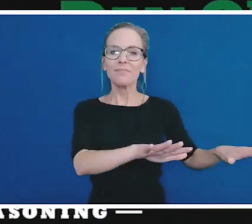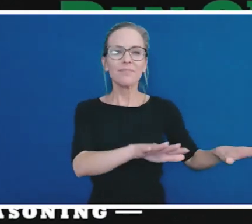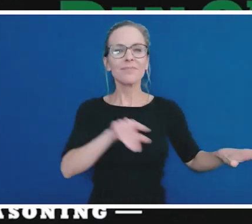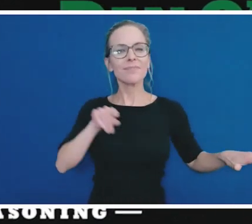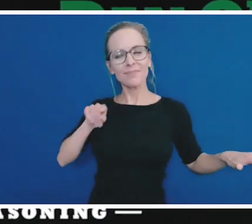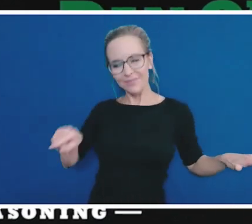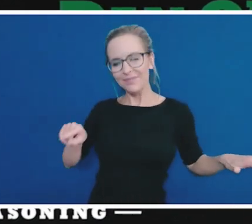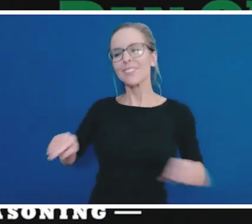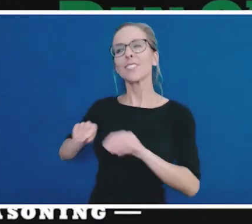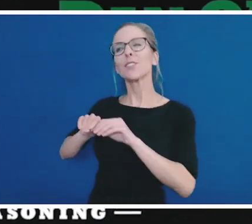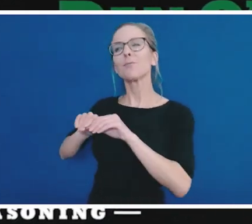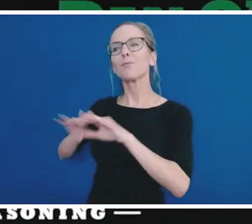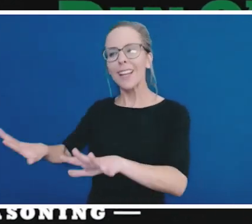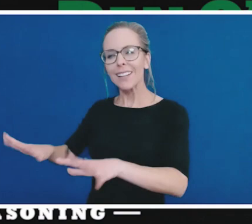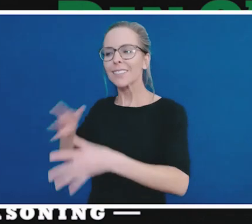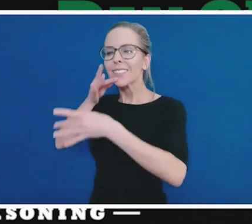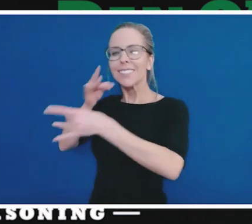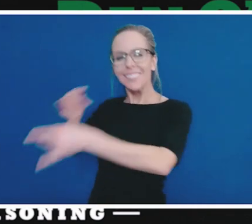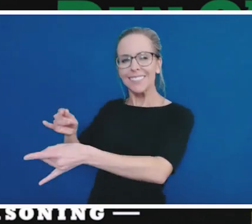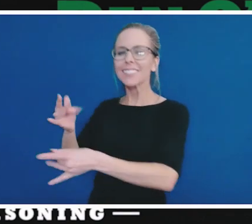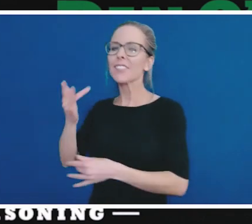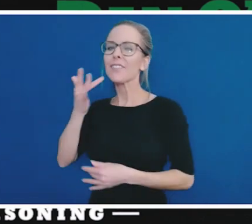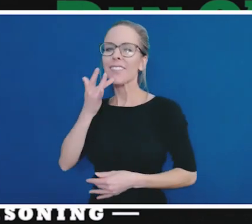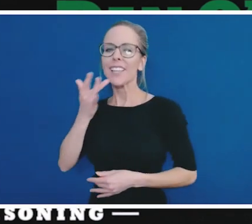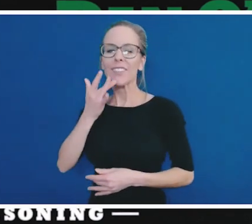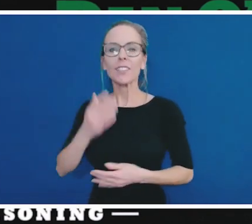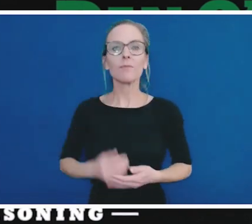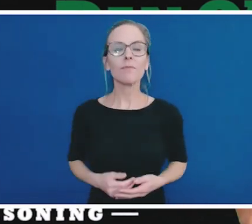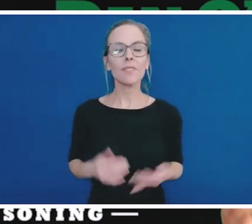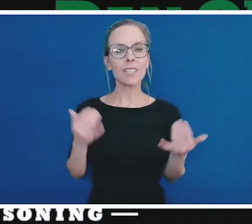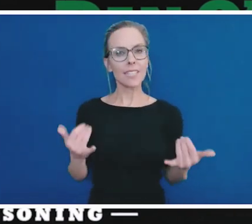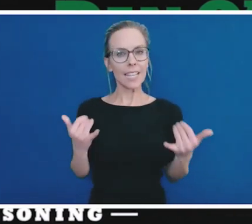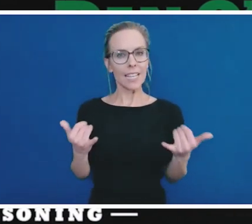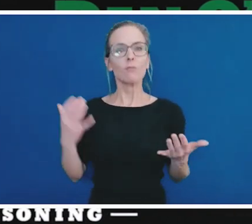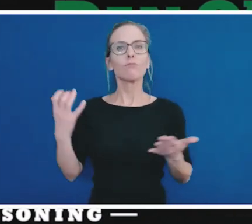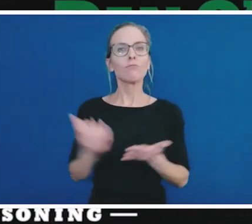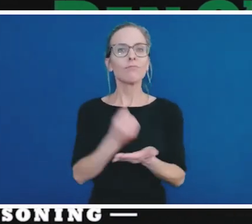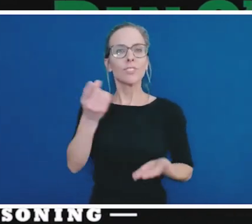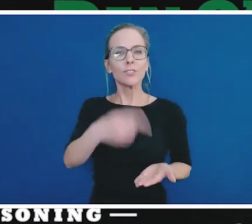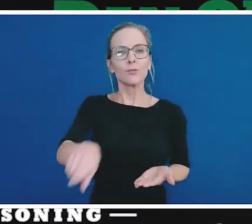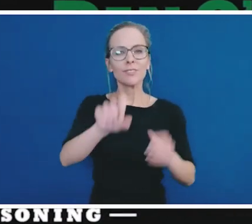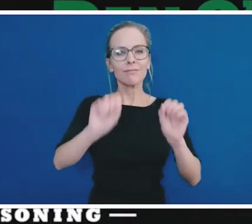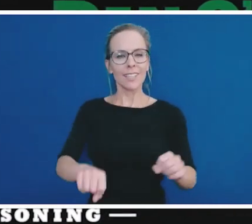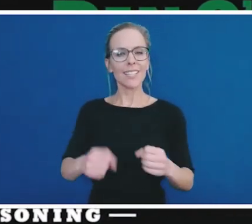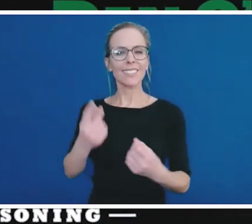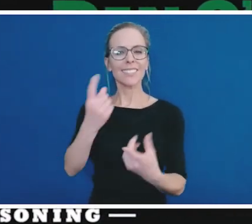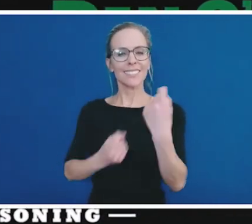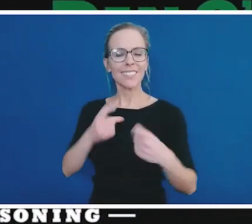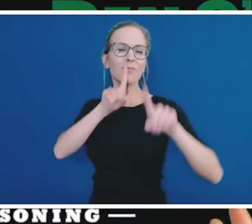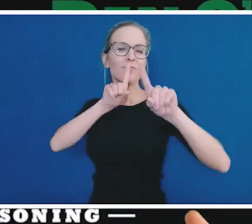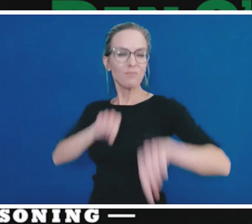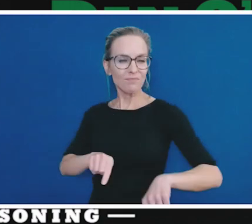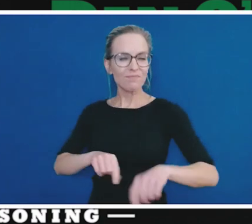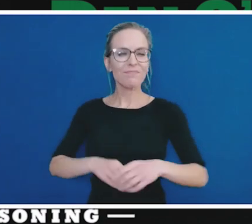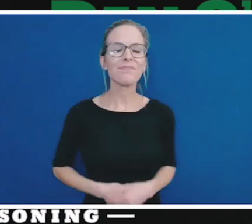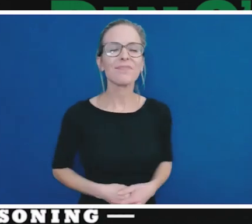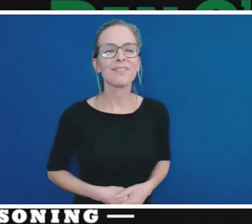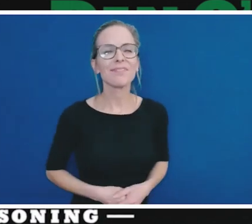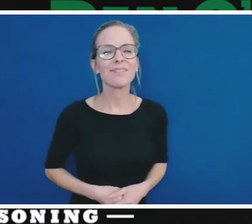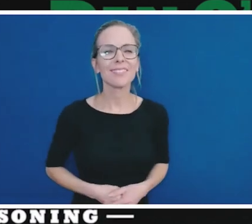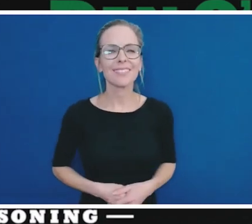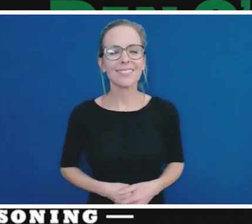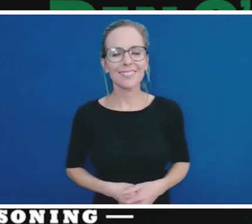everything else and start spreading real flavor. At this moment, I'd like to open up the floor and answer a few